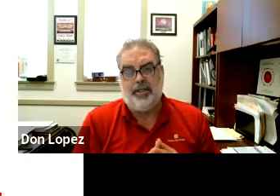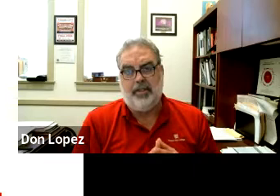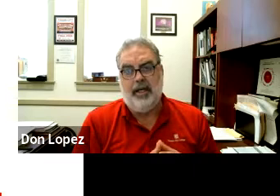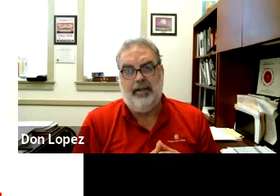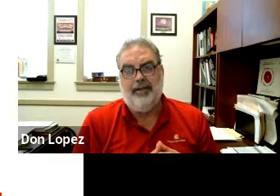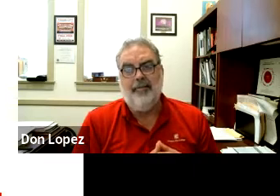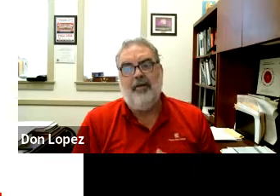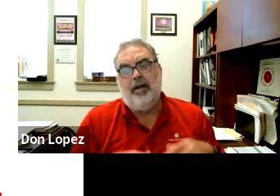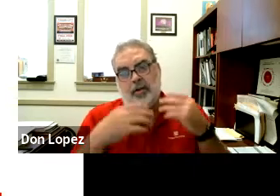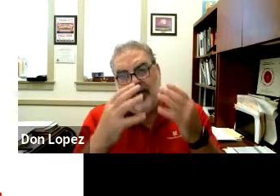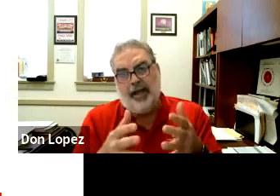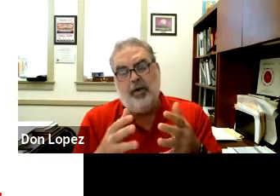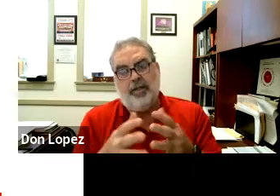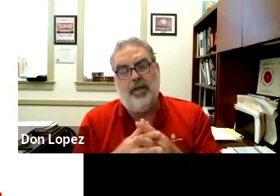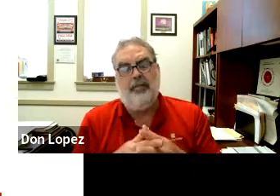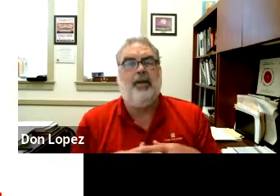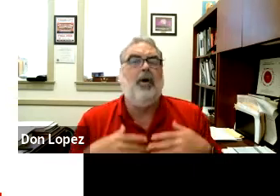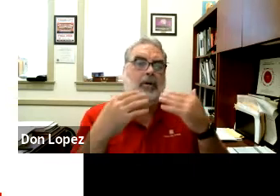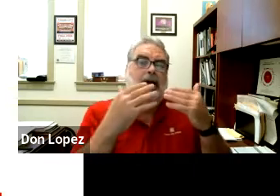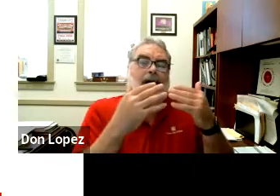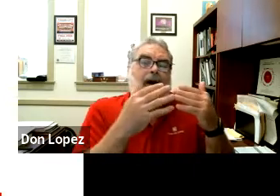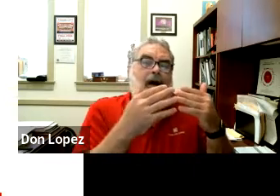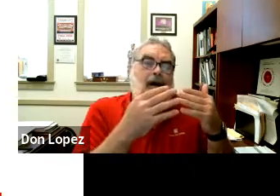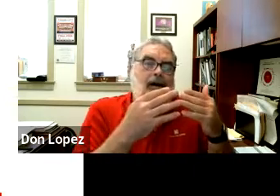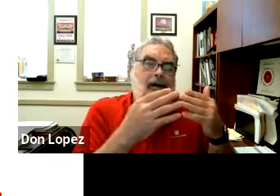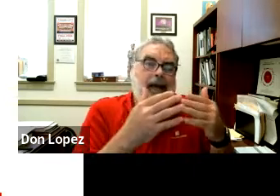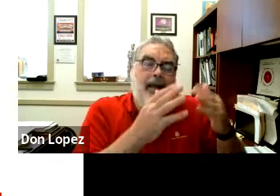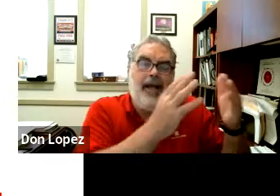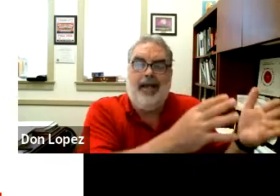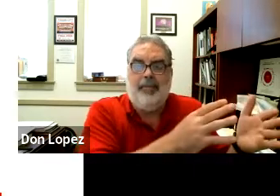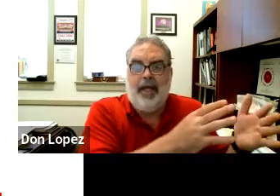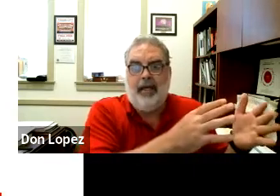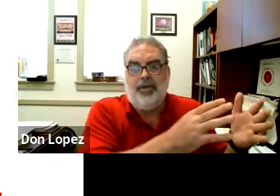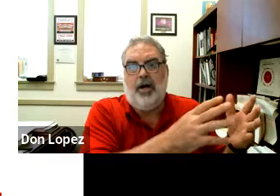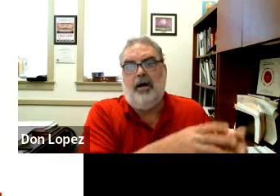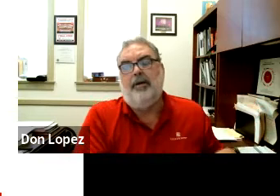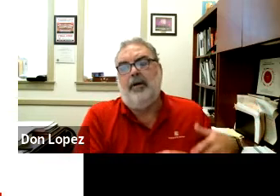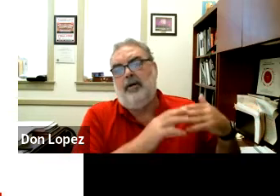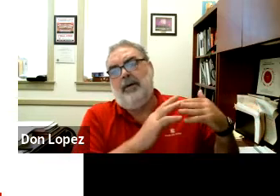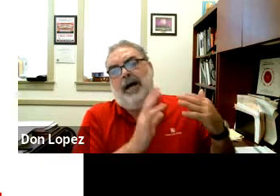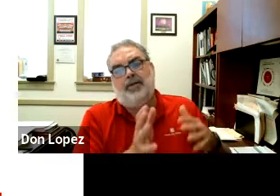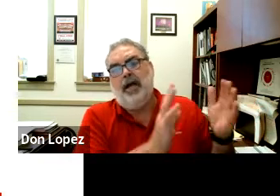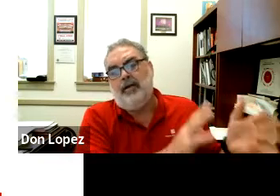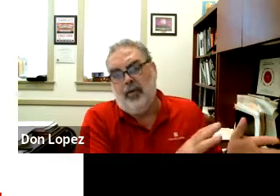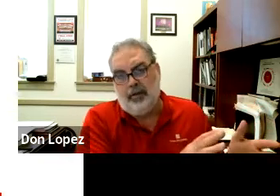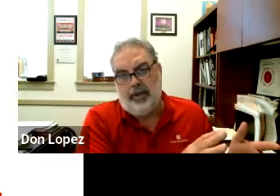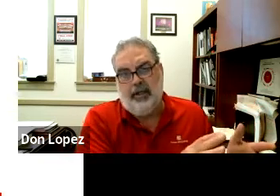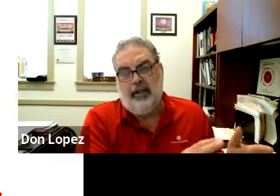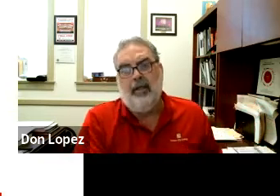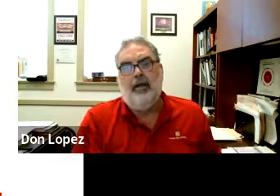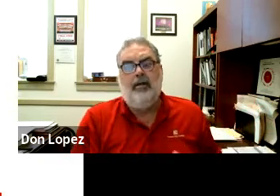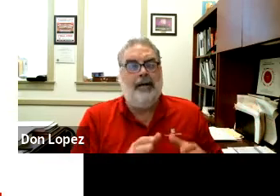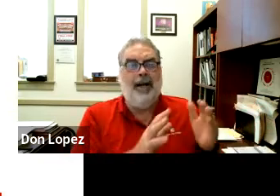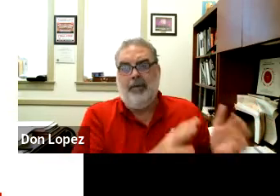in which they study, right? So if I go and study to be a welder, and then I end up getting a job outside of